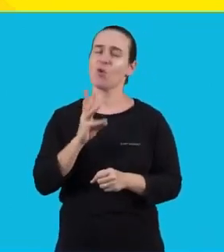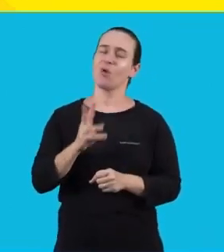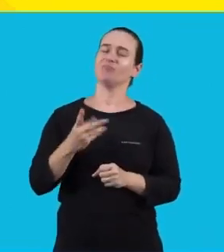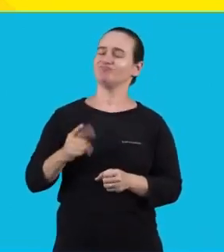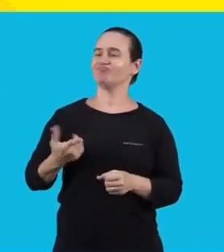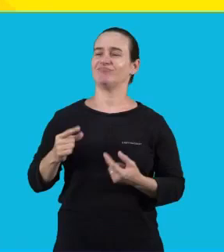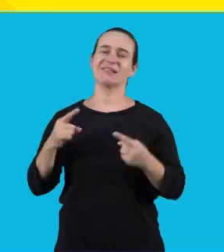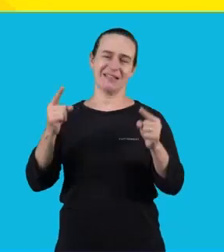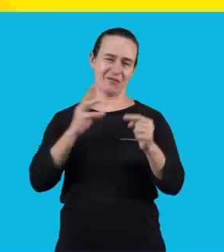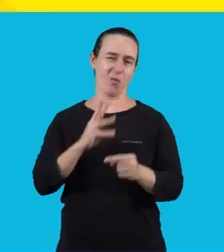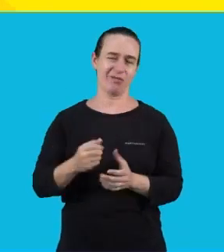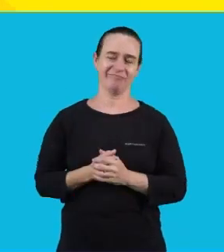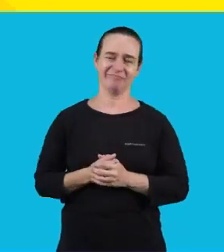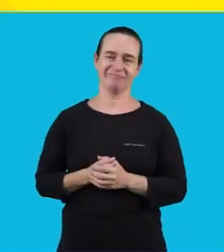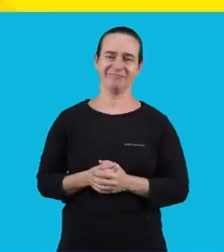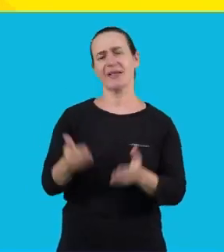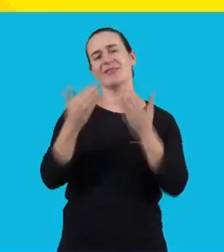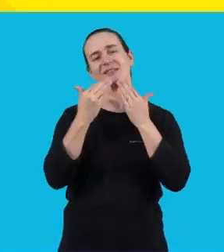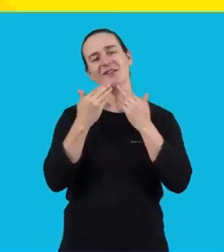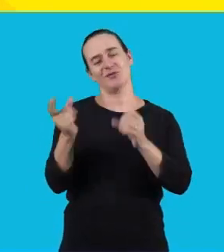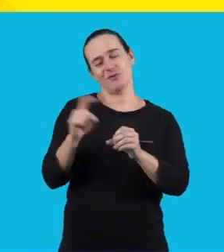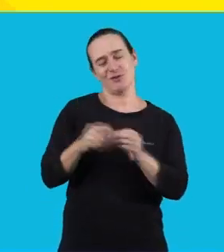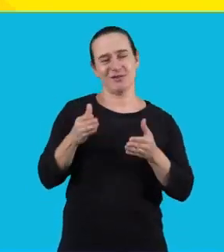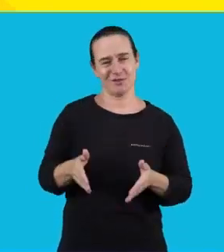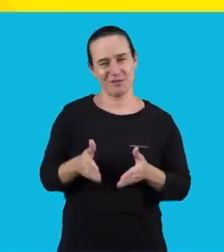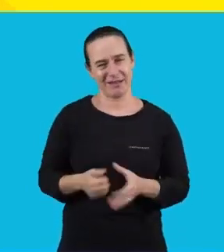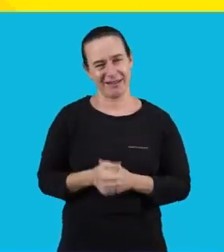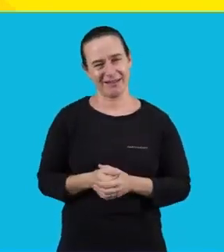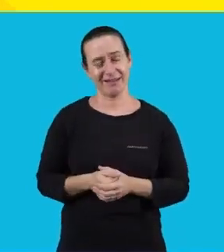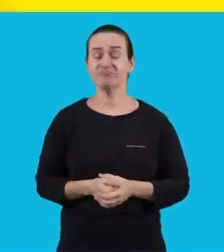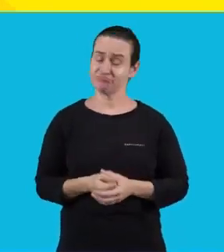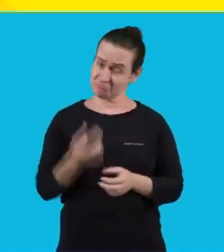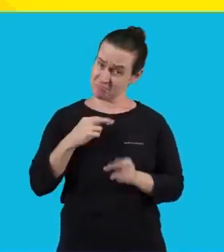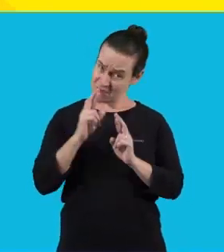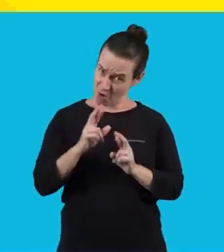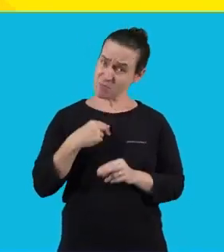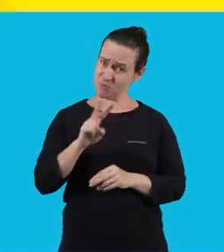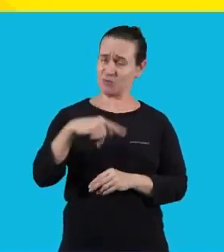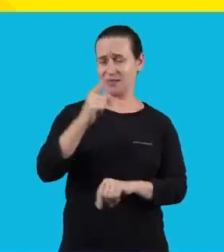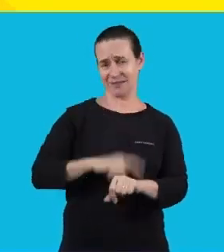goals. Thank you so much for joining me today, grade 12s, and I hope that I will see you soon.